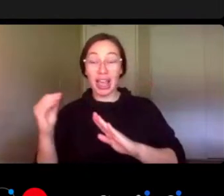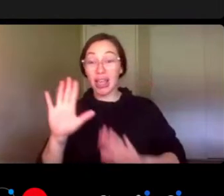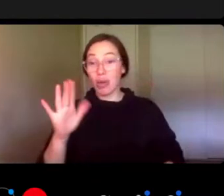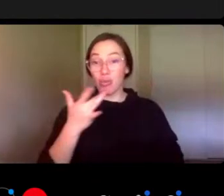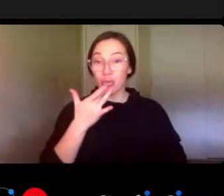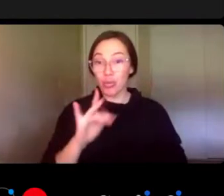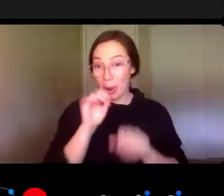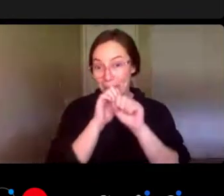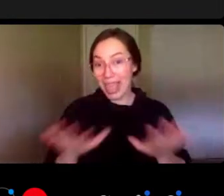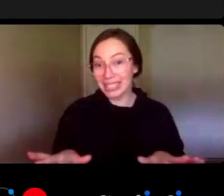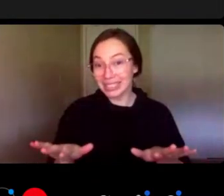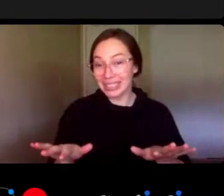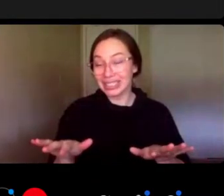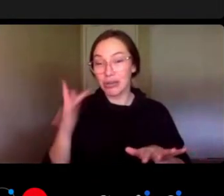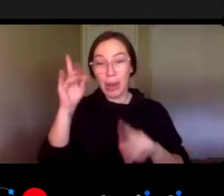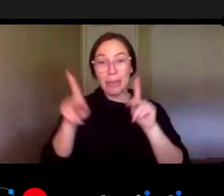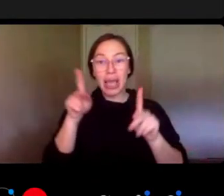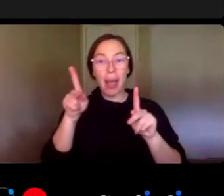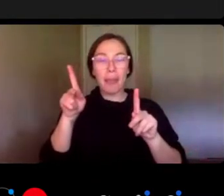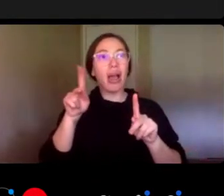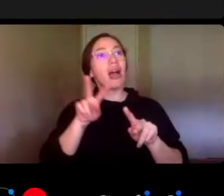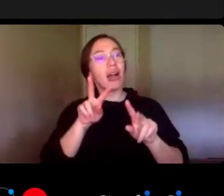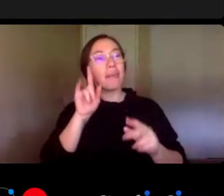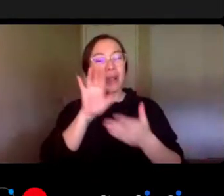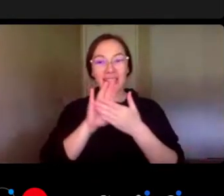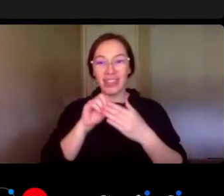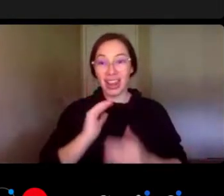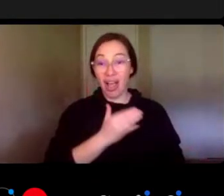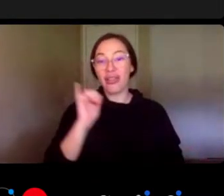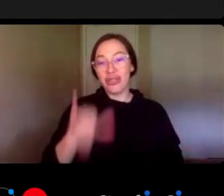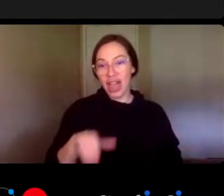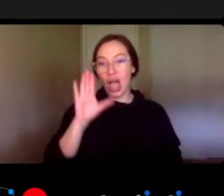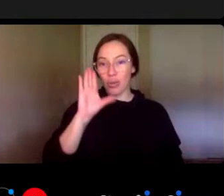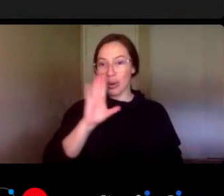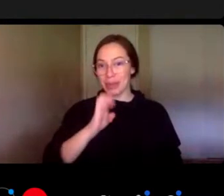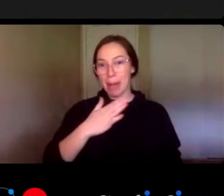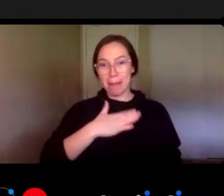blessed because people believe in us, and that would be my legacy.